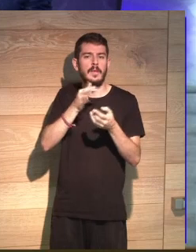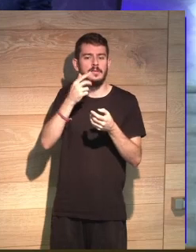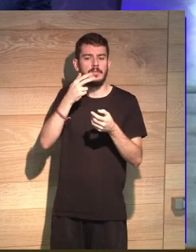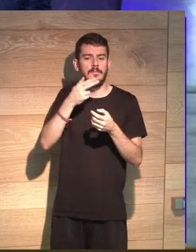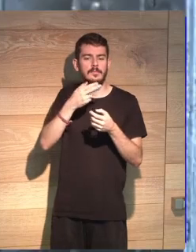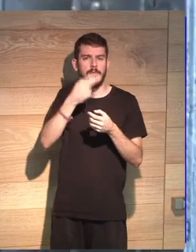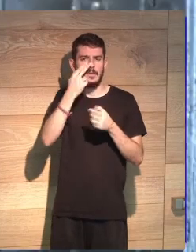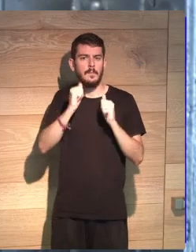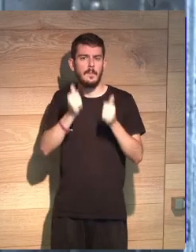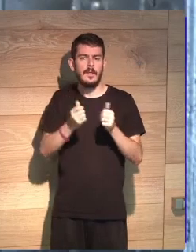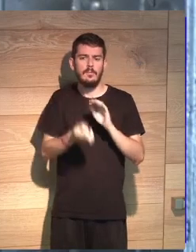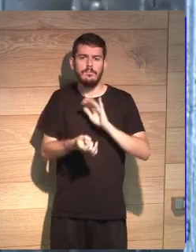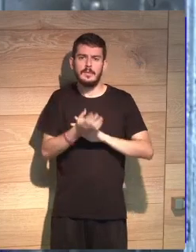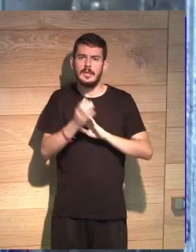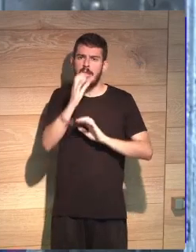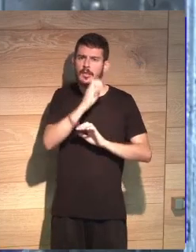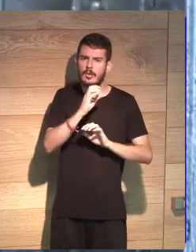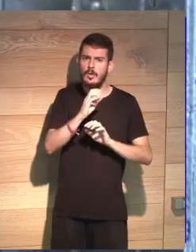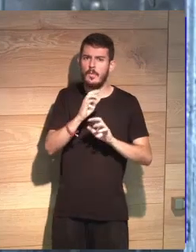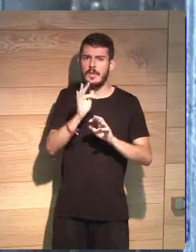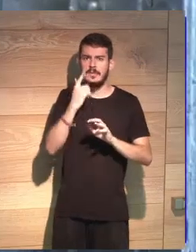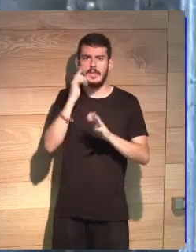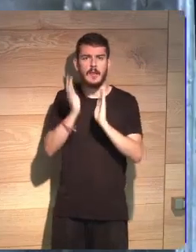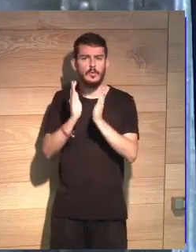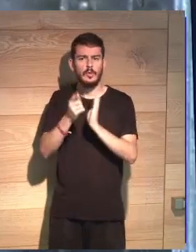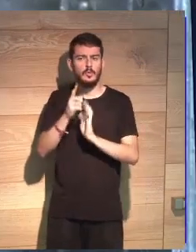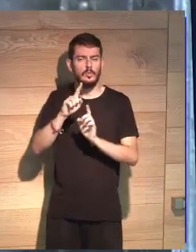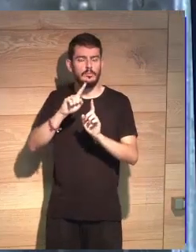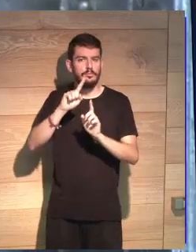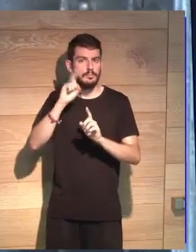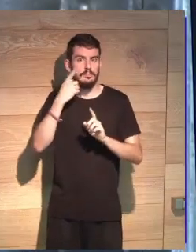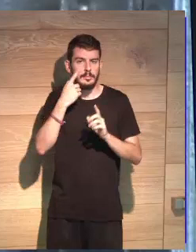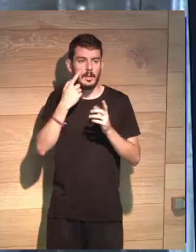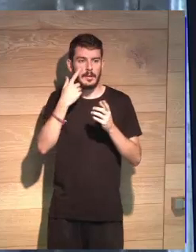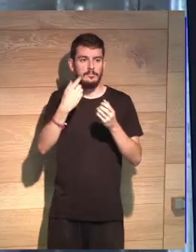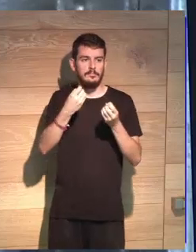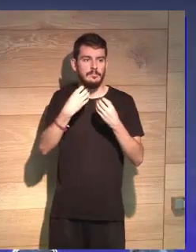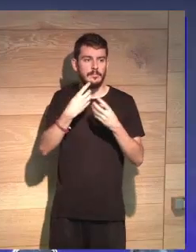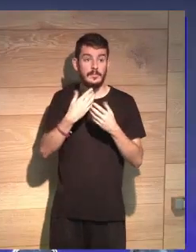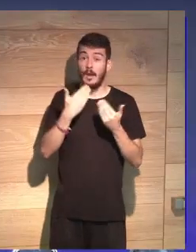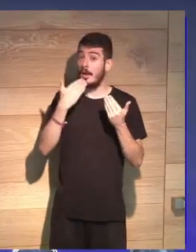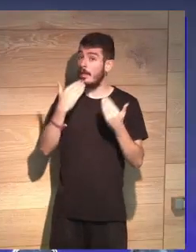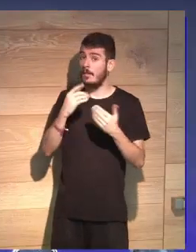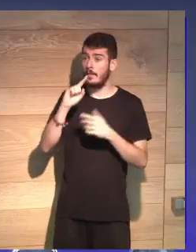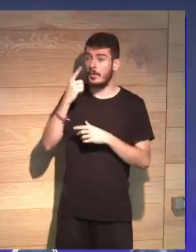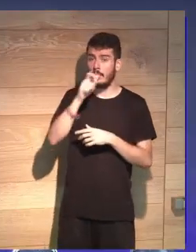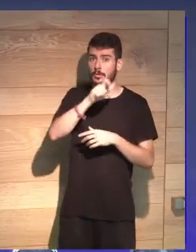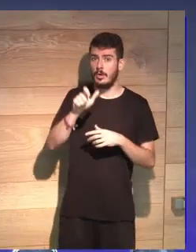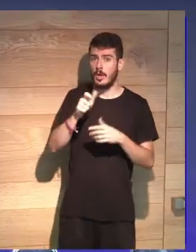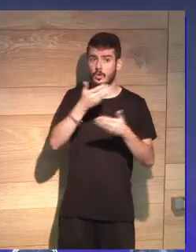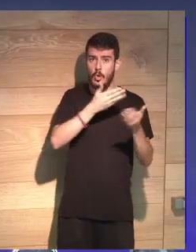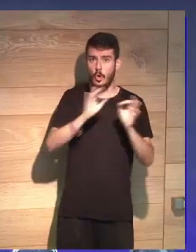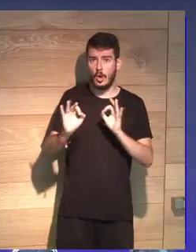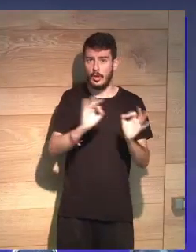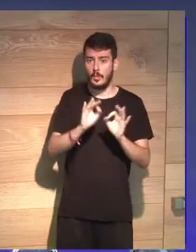interested in the video games and in using them in a scientific field. Well,